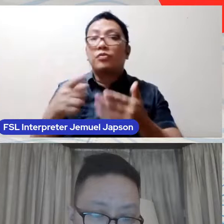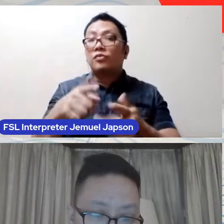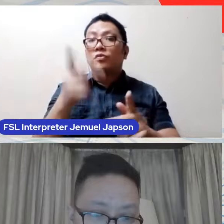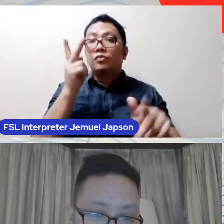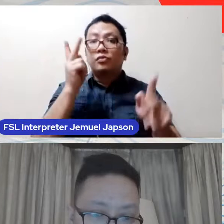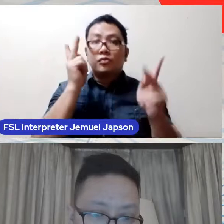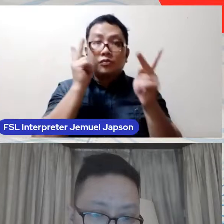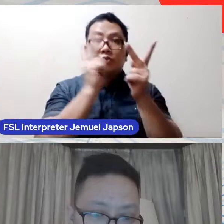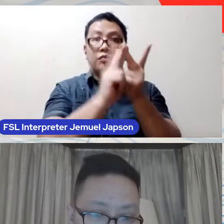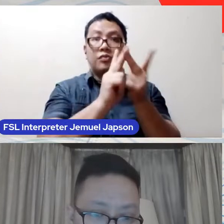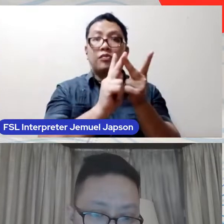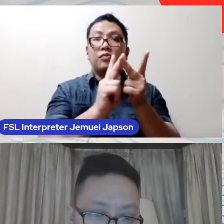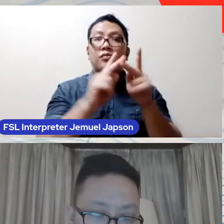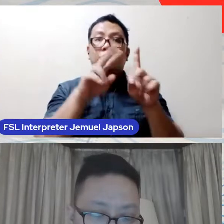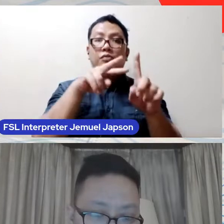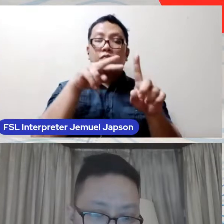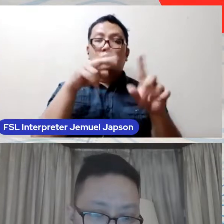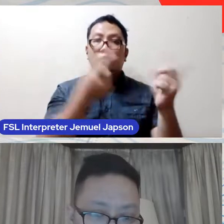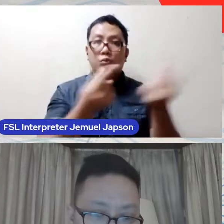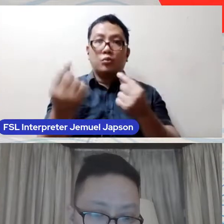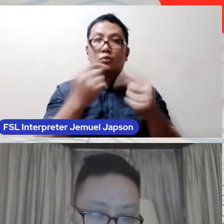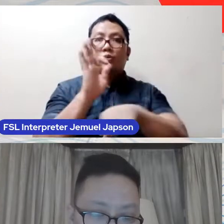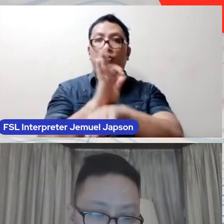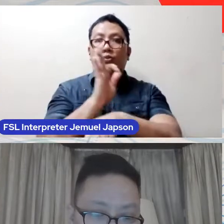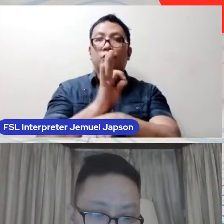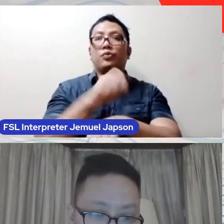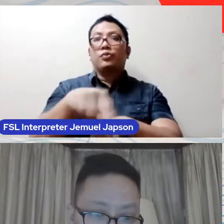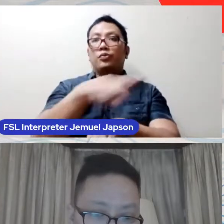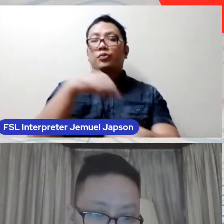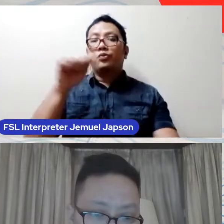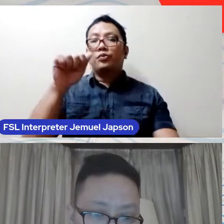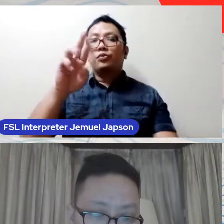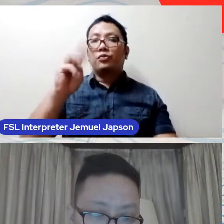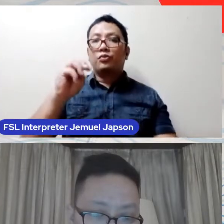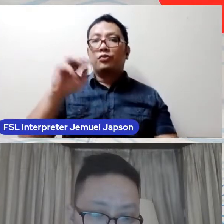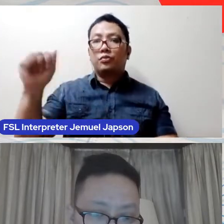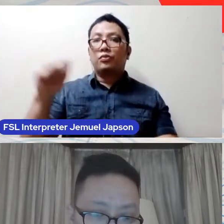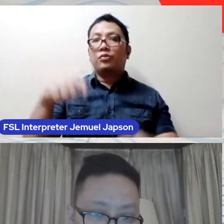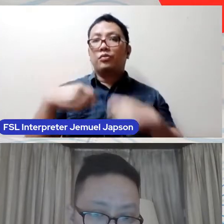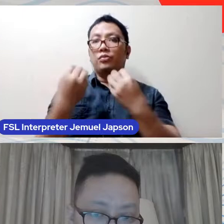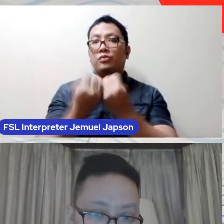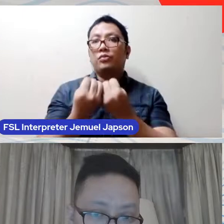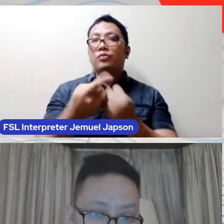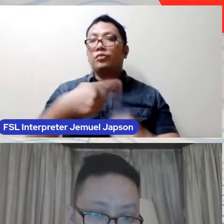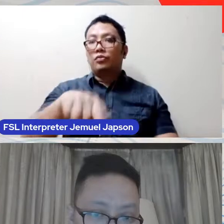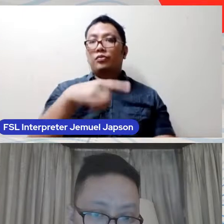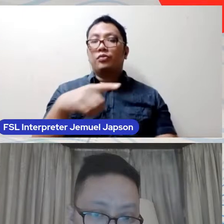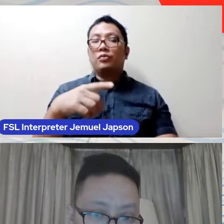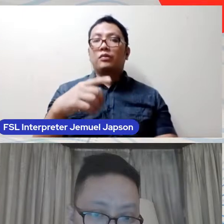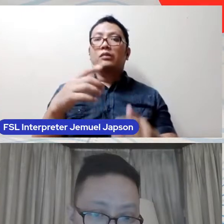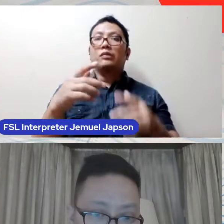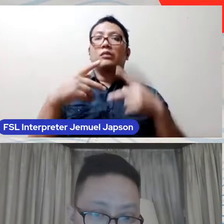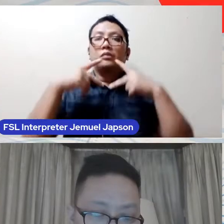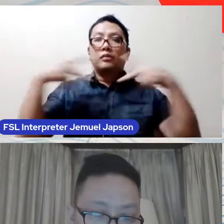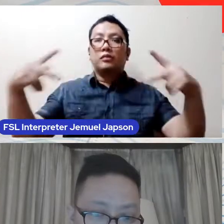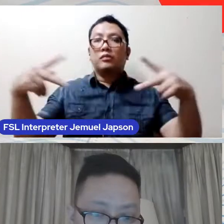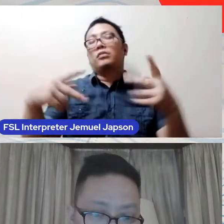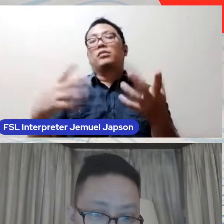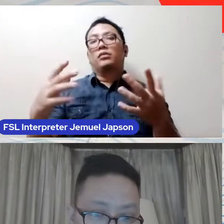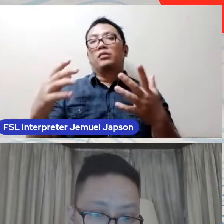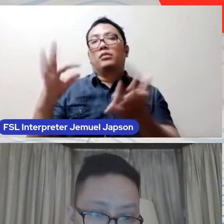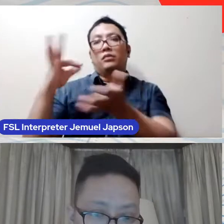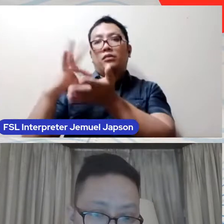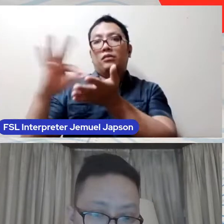oversight function doon sa ating mga Army team. Sila po ay mga certified public accountants. So we actually made an open